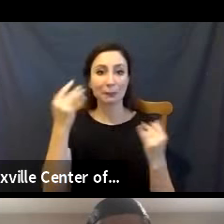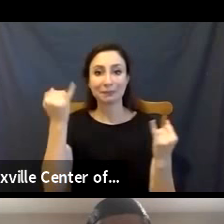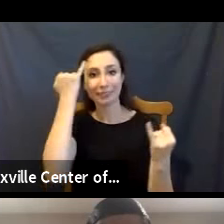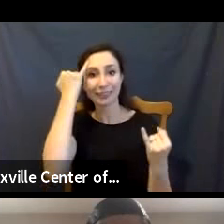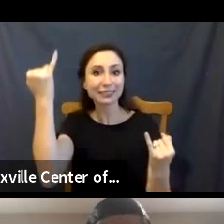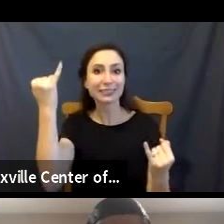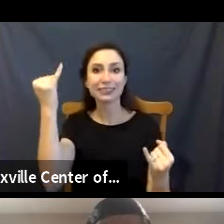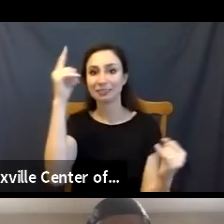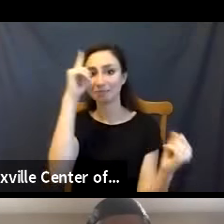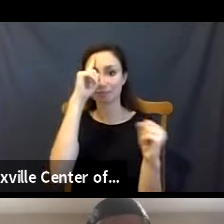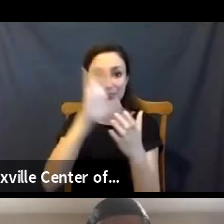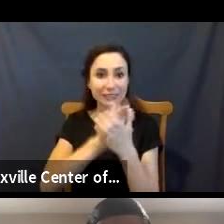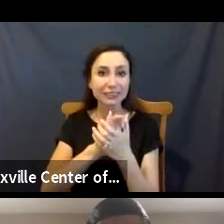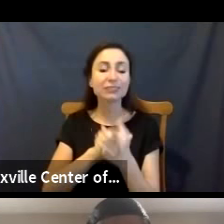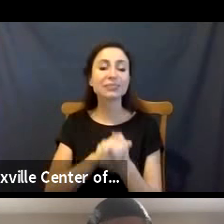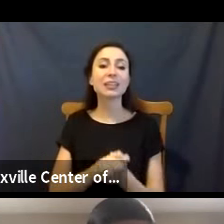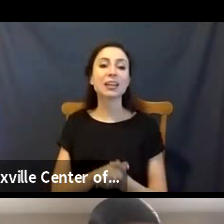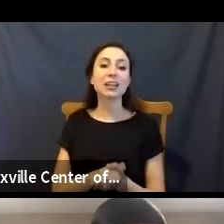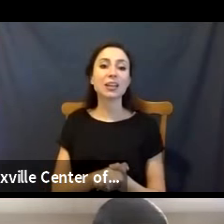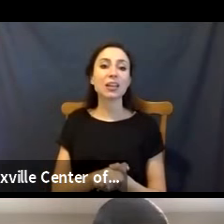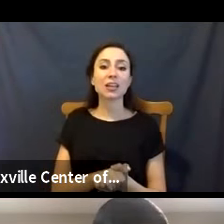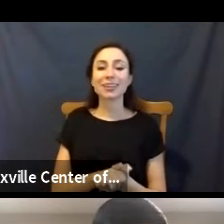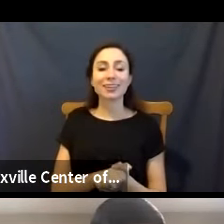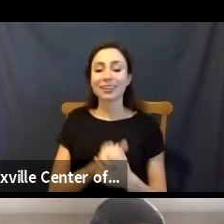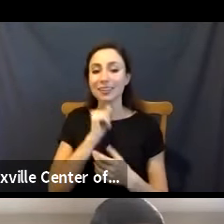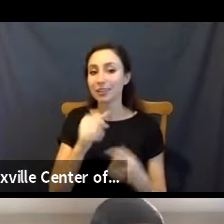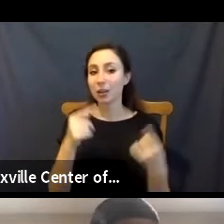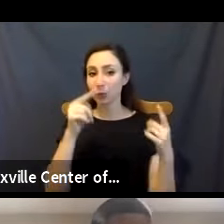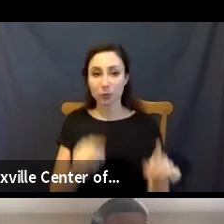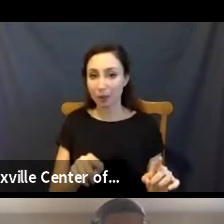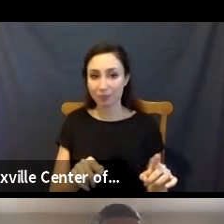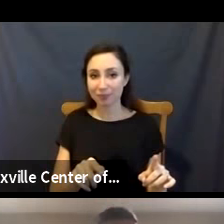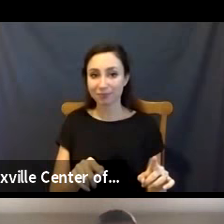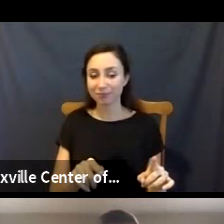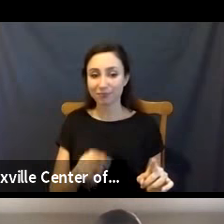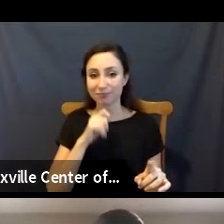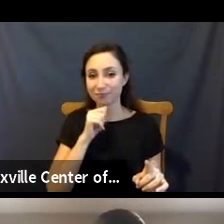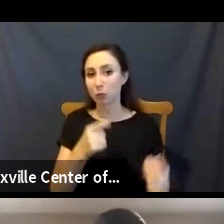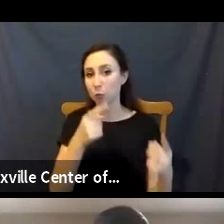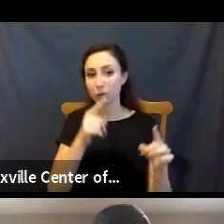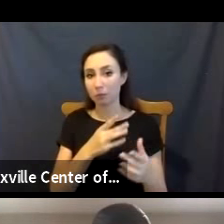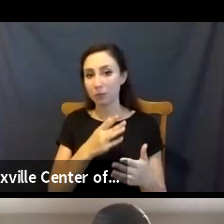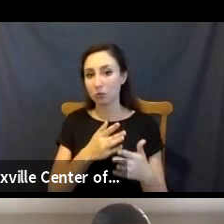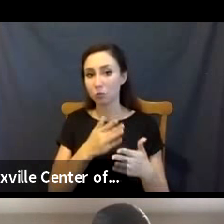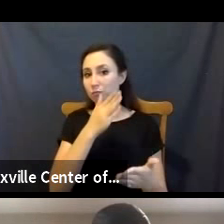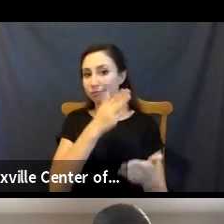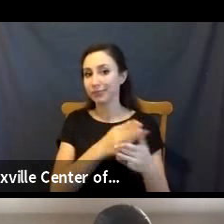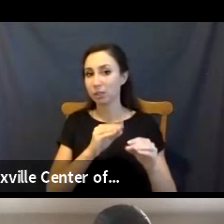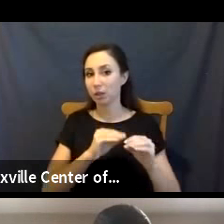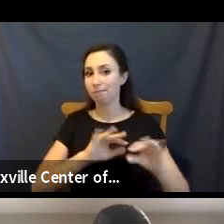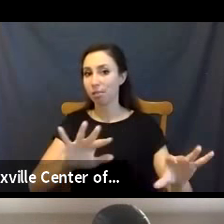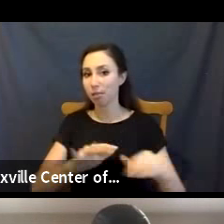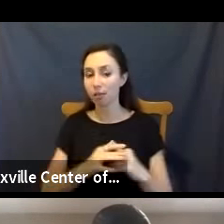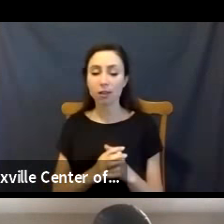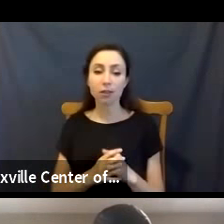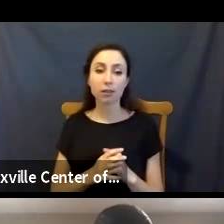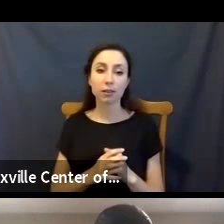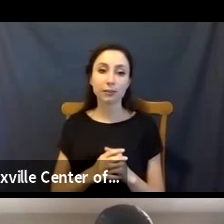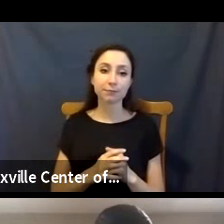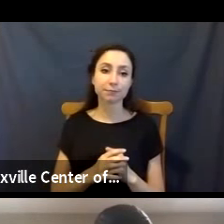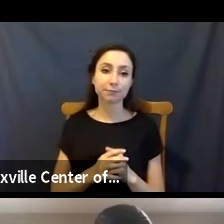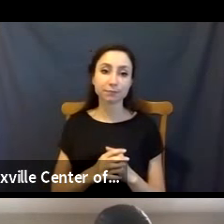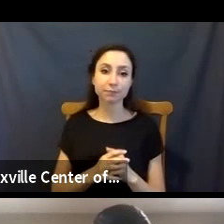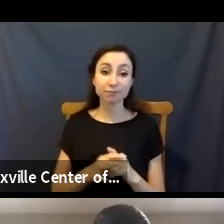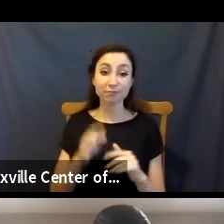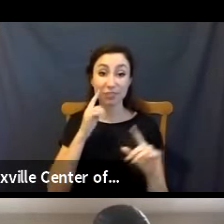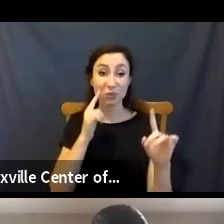then we don't land where we want to land. And so honestly, the intent was that to be more